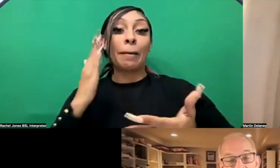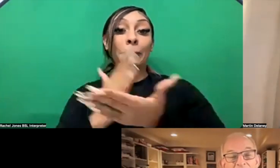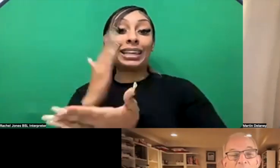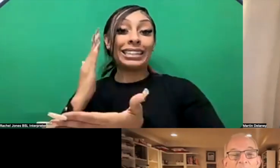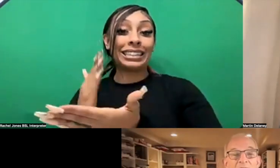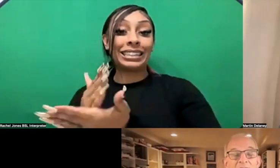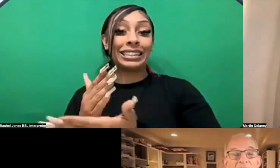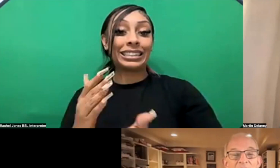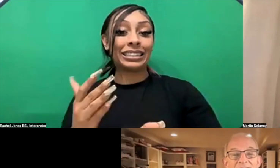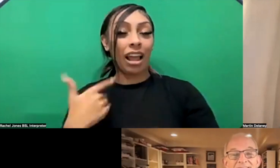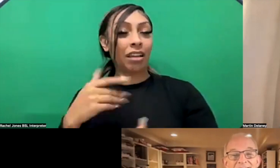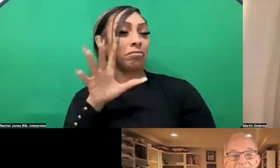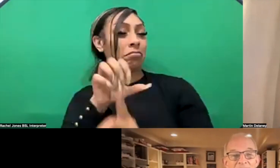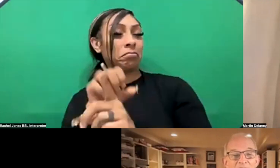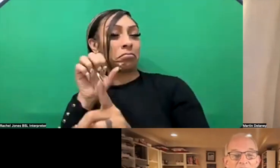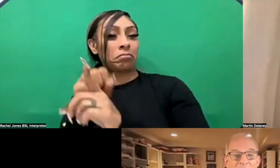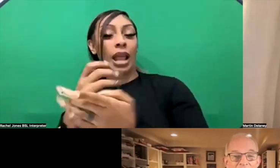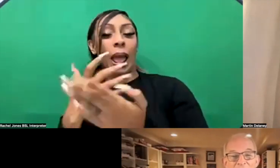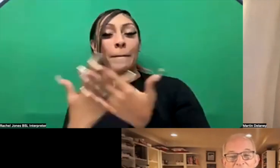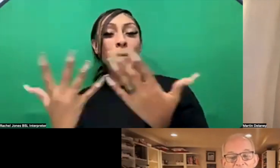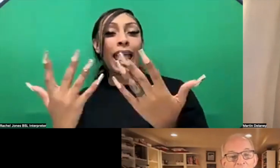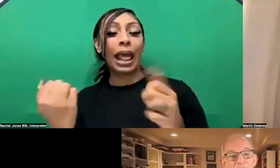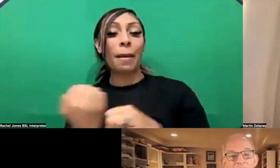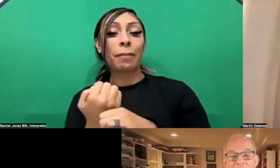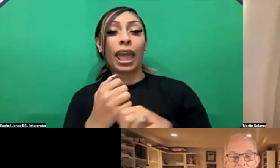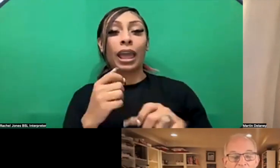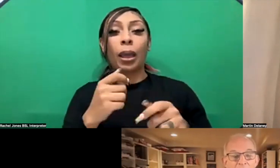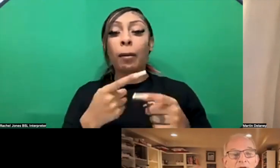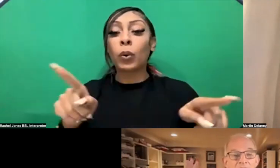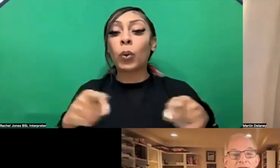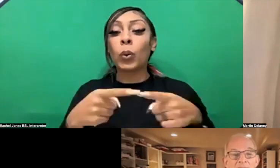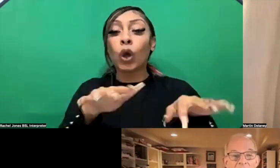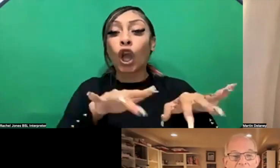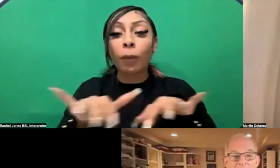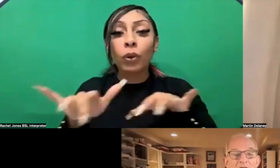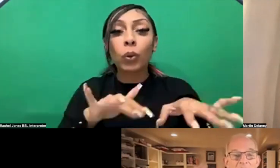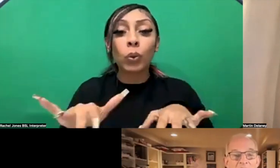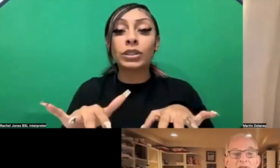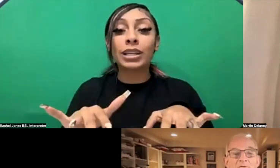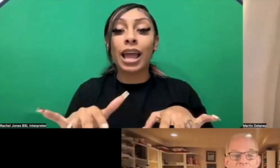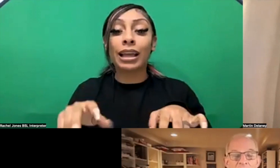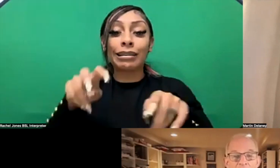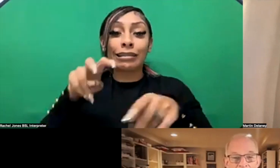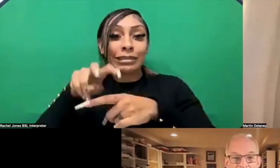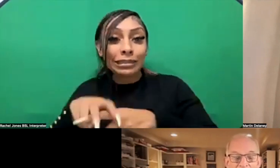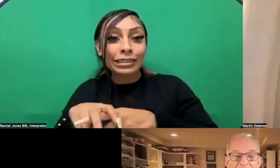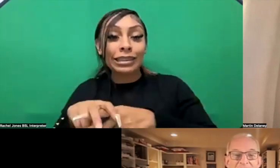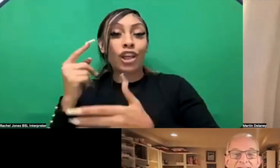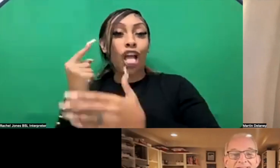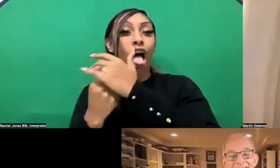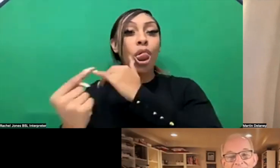that many people were making music with computers or machines where they were sitting by themselves alone at home in the